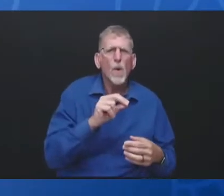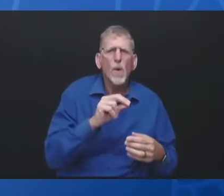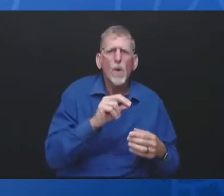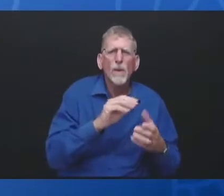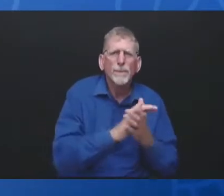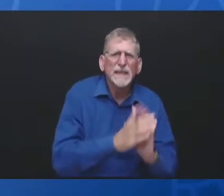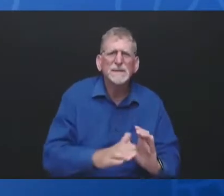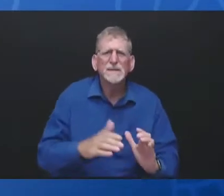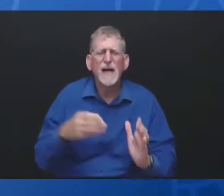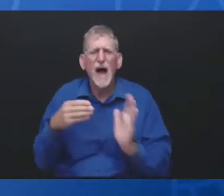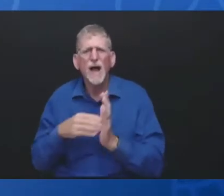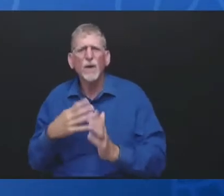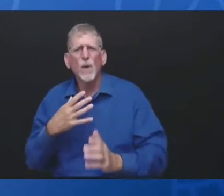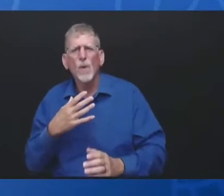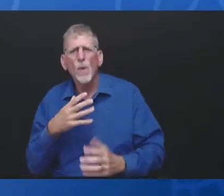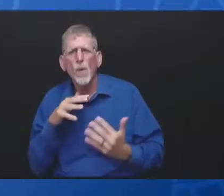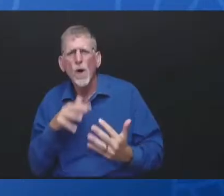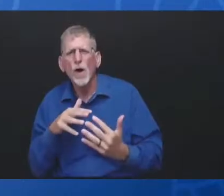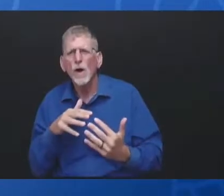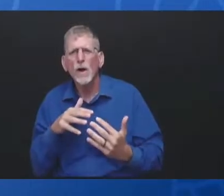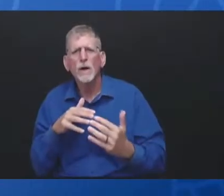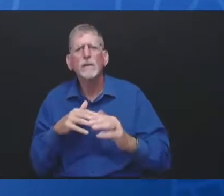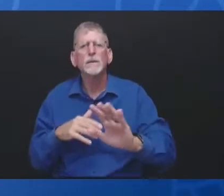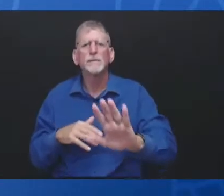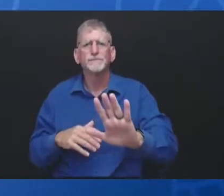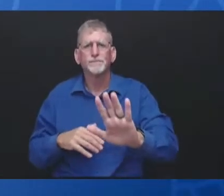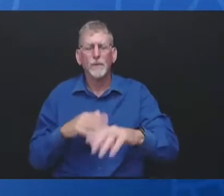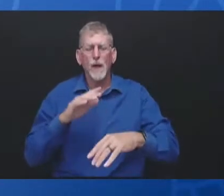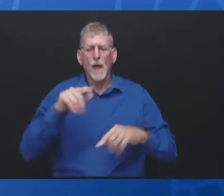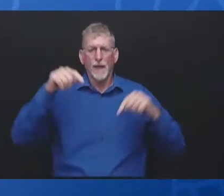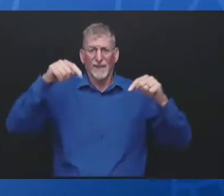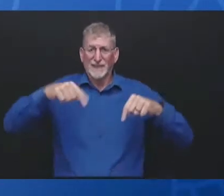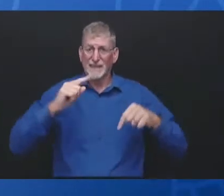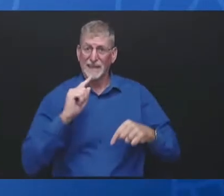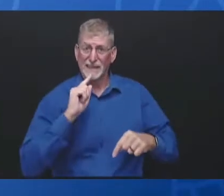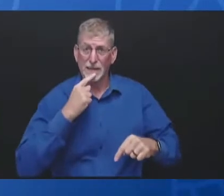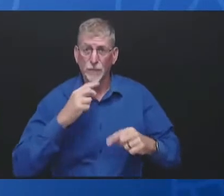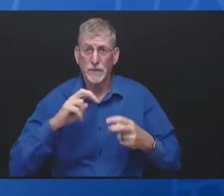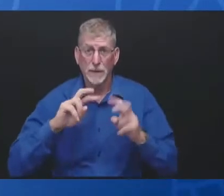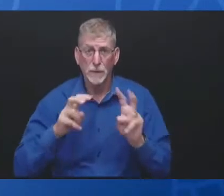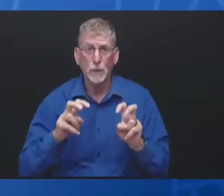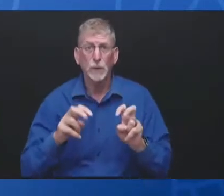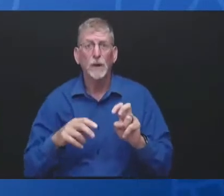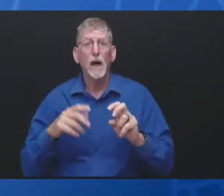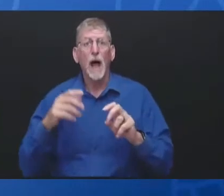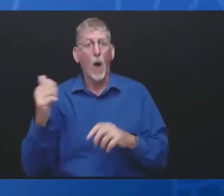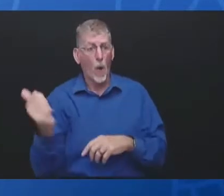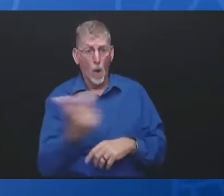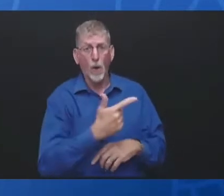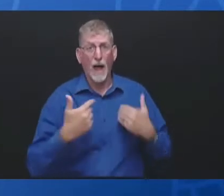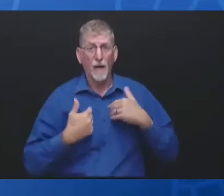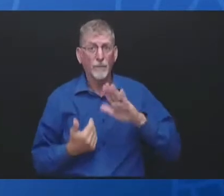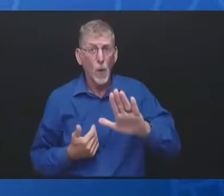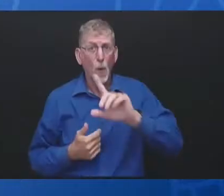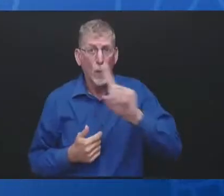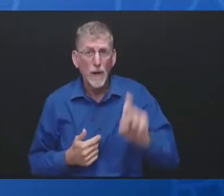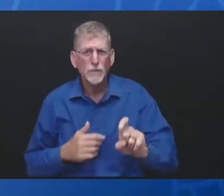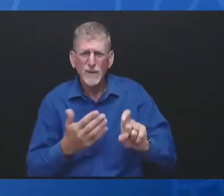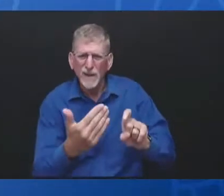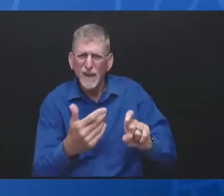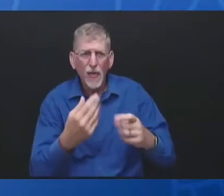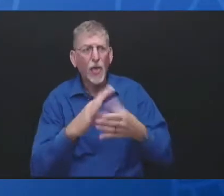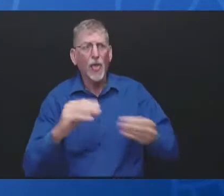Yes, that's a very serious issue, and everyone has your question. Yes. So please ask it. I wonder how you see this administration being